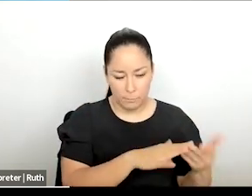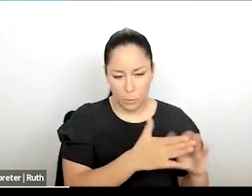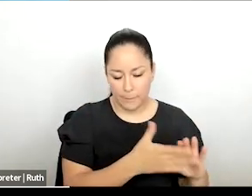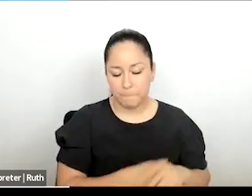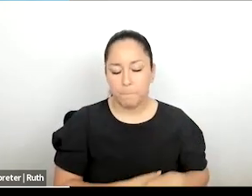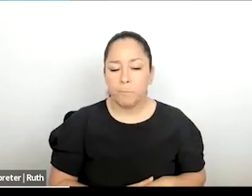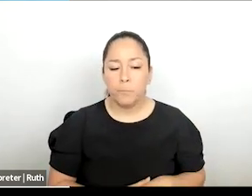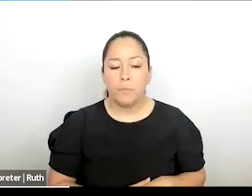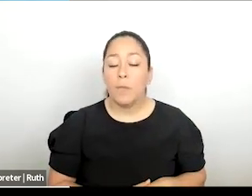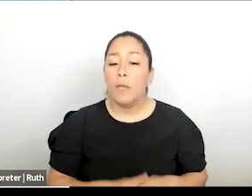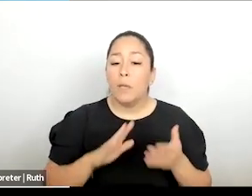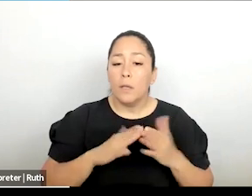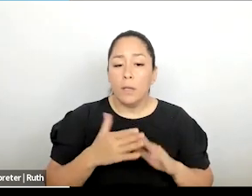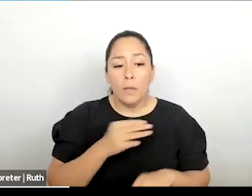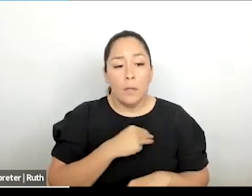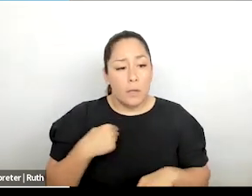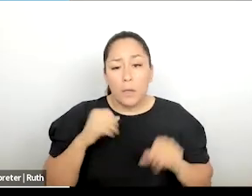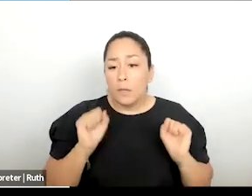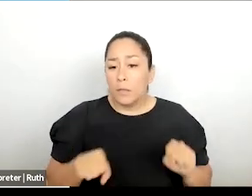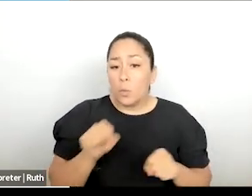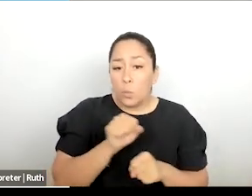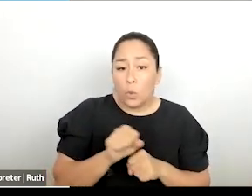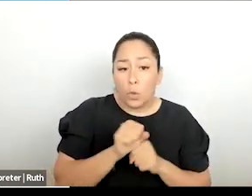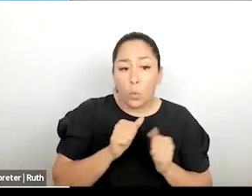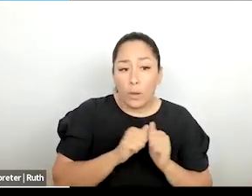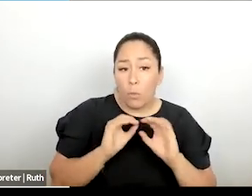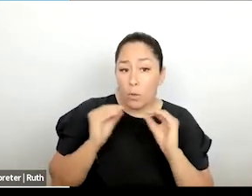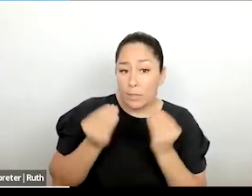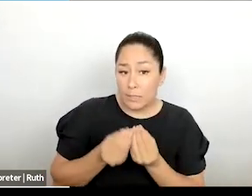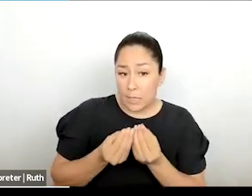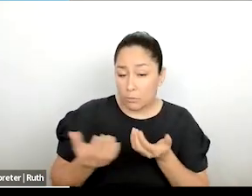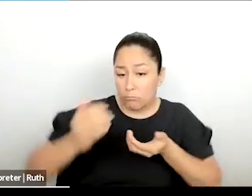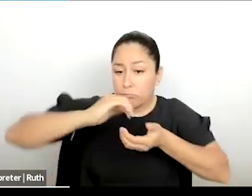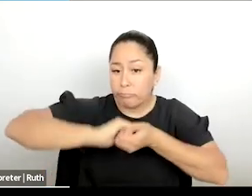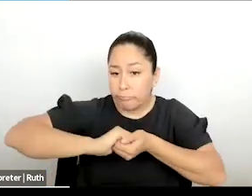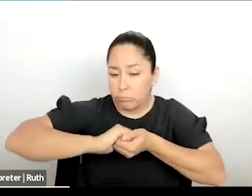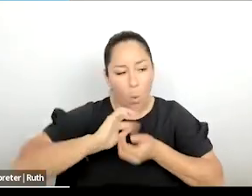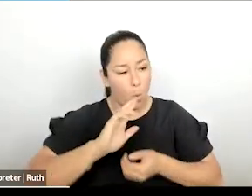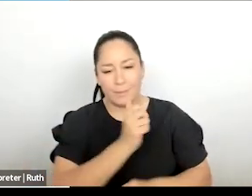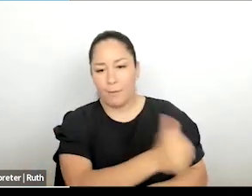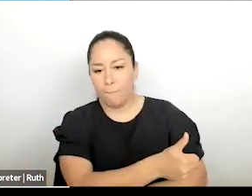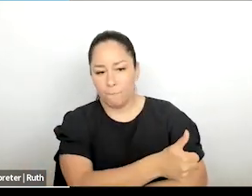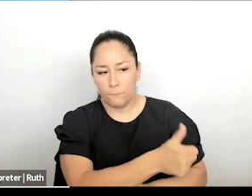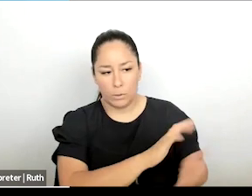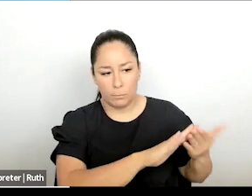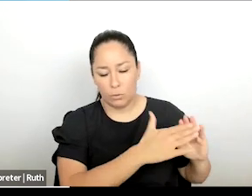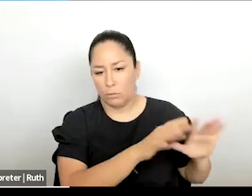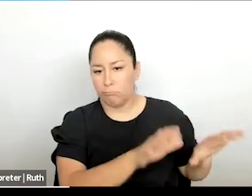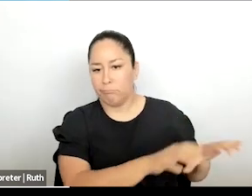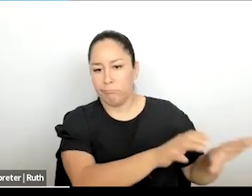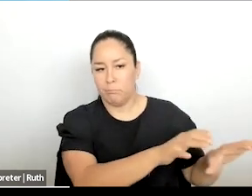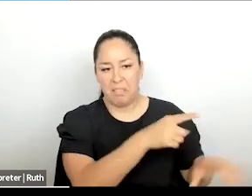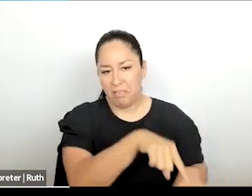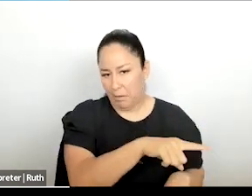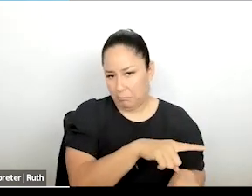Community members can work with an organization or they can do the work themselves. It's really up to the community themselves to decide